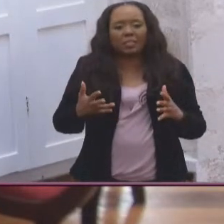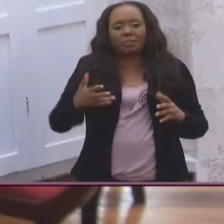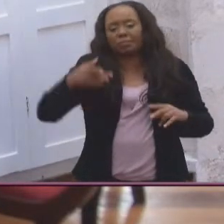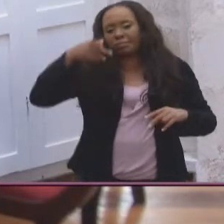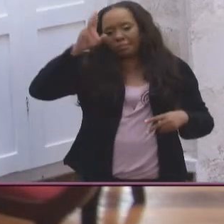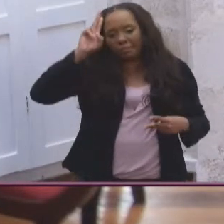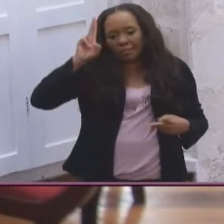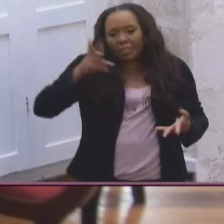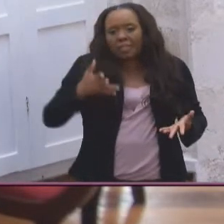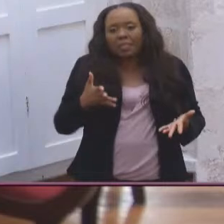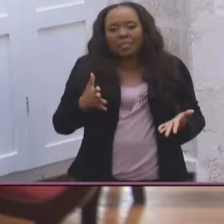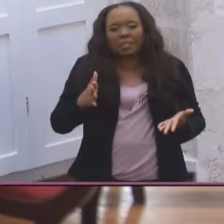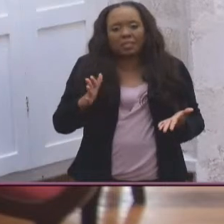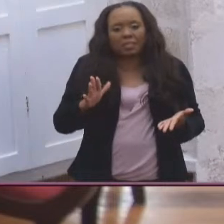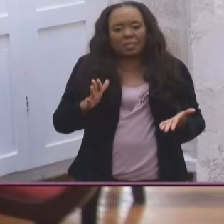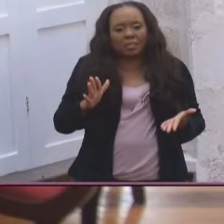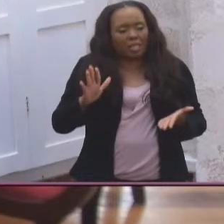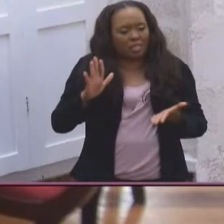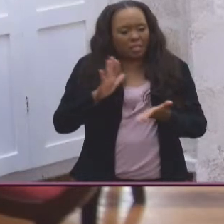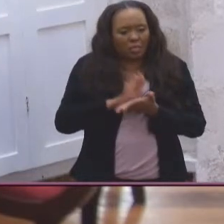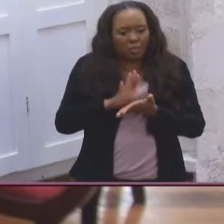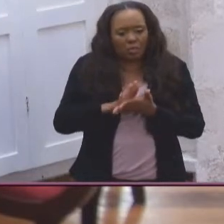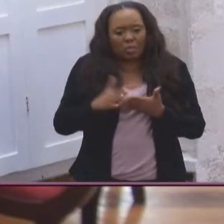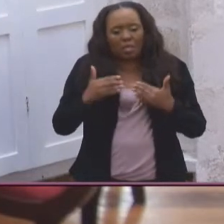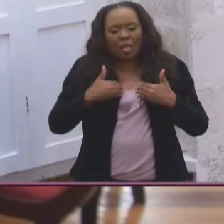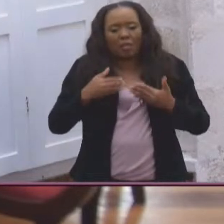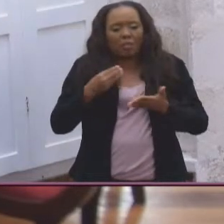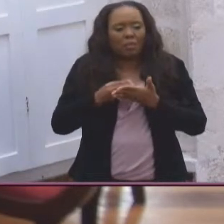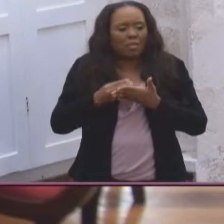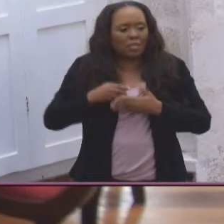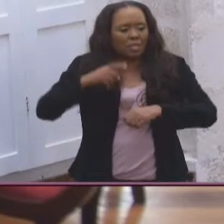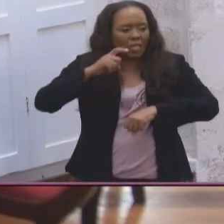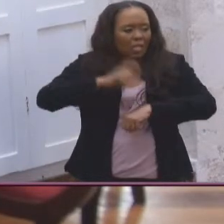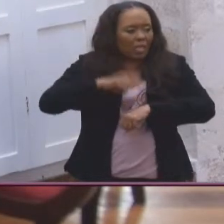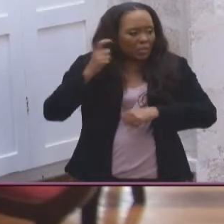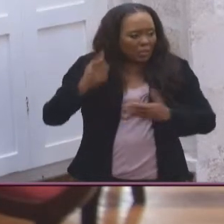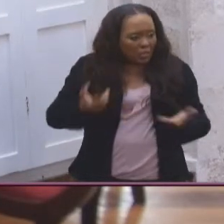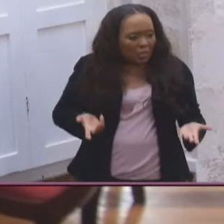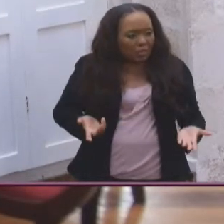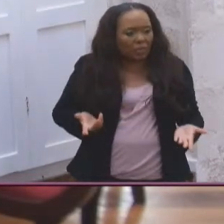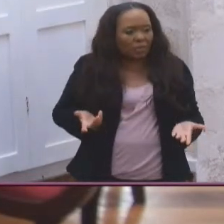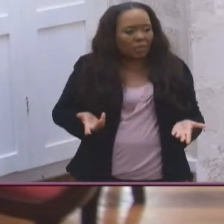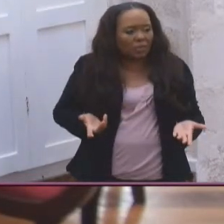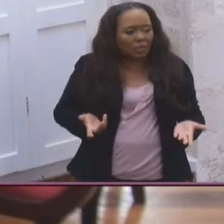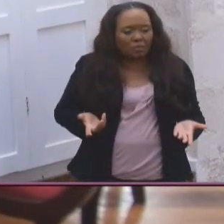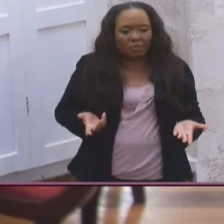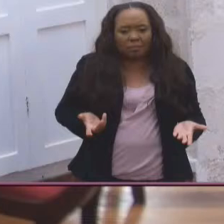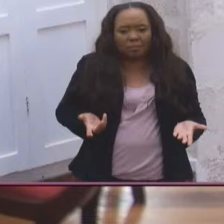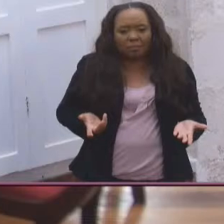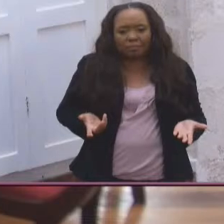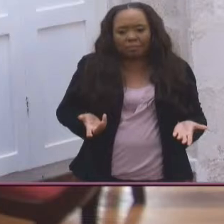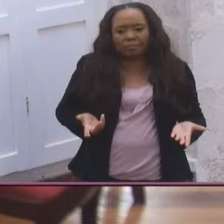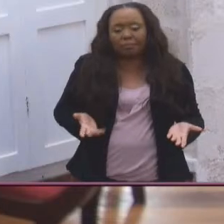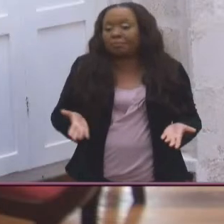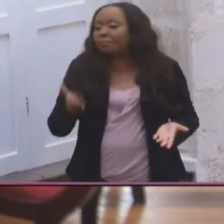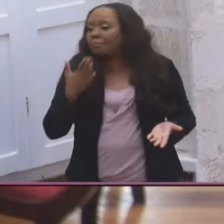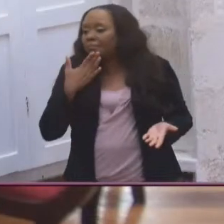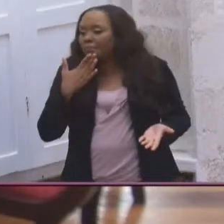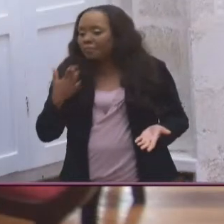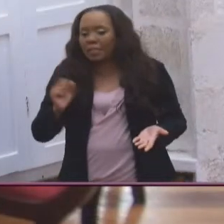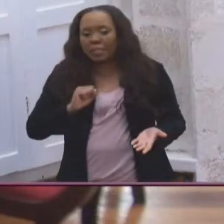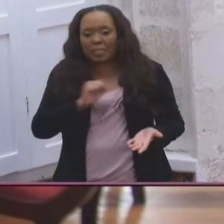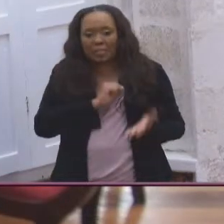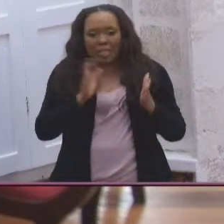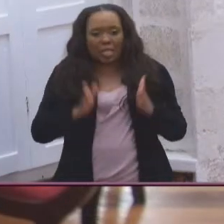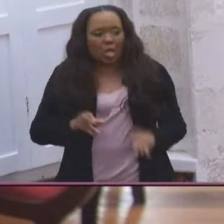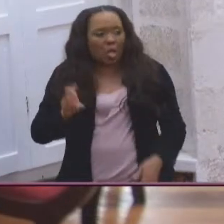are given their money in a timely enough basis that they will be able to address these things. That is a point of order. Thank you very much, Senator Warren.